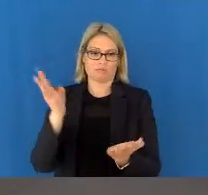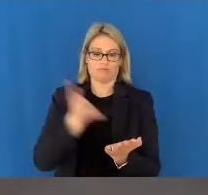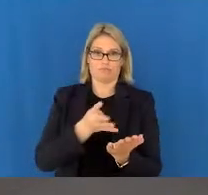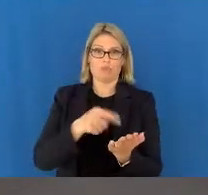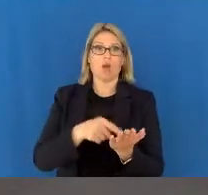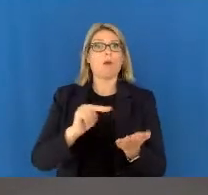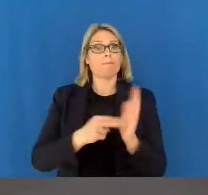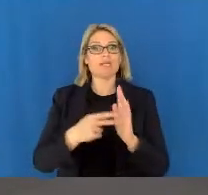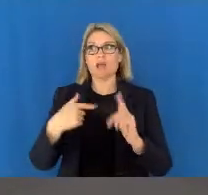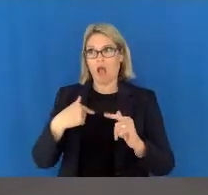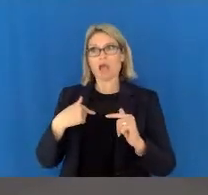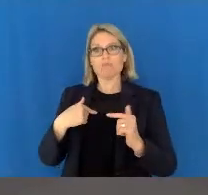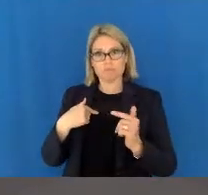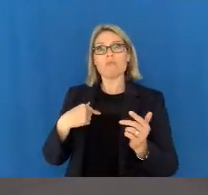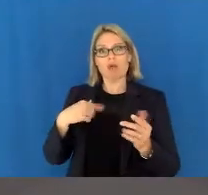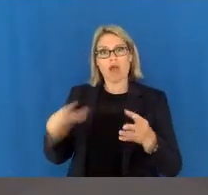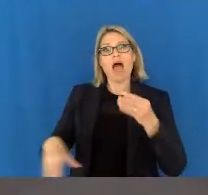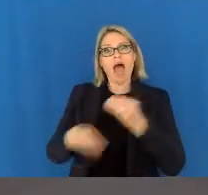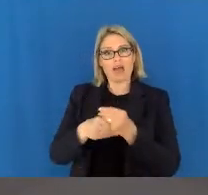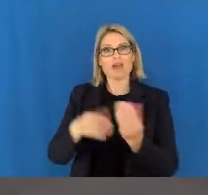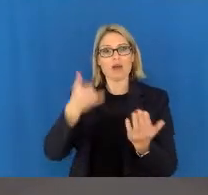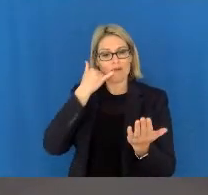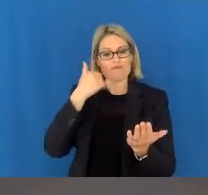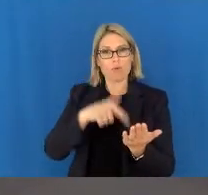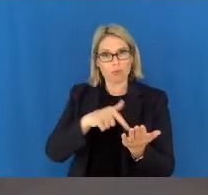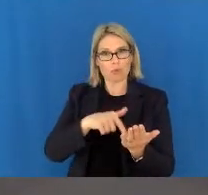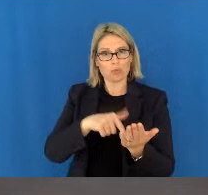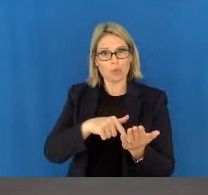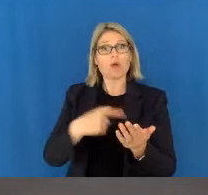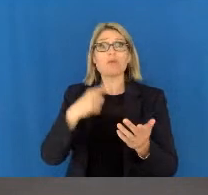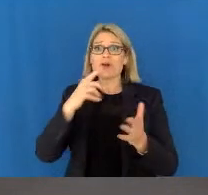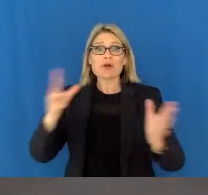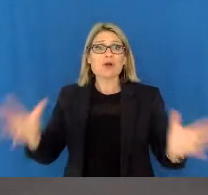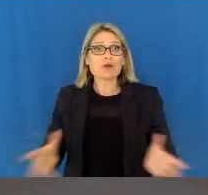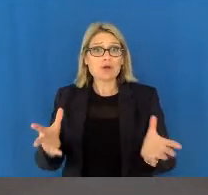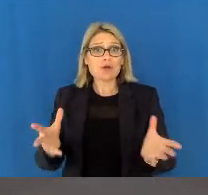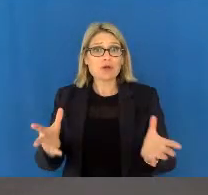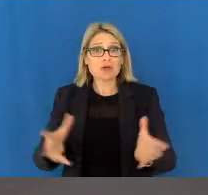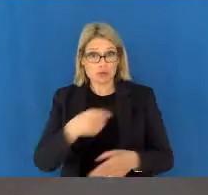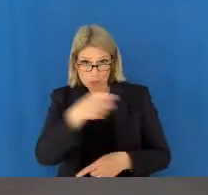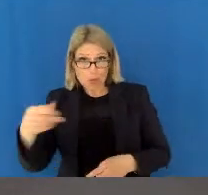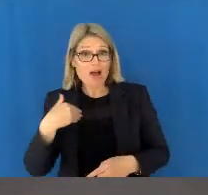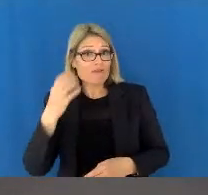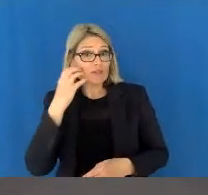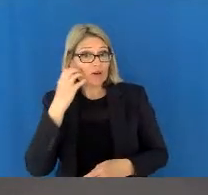volunteer basis, voluntarily. We are encouraging everyone that has a cell phone to